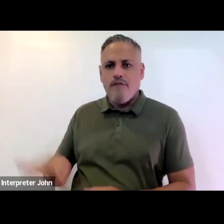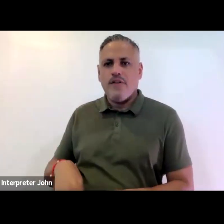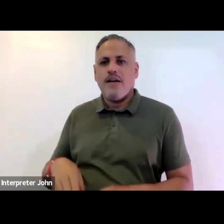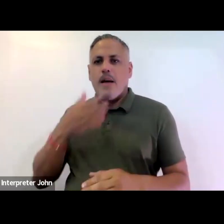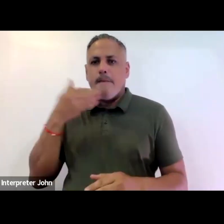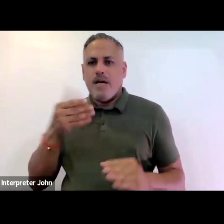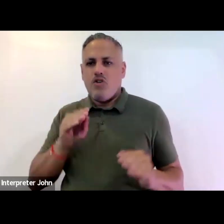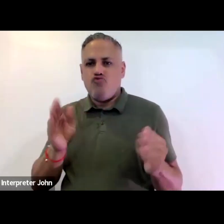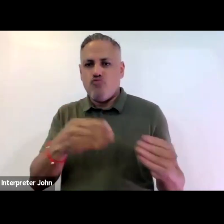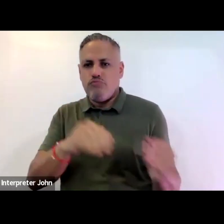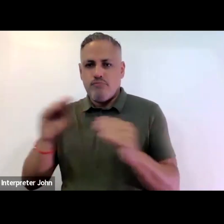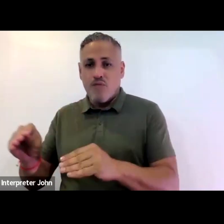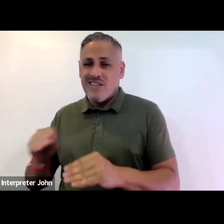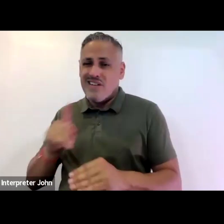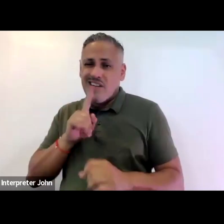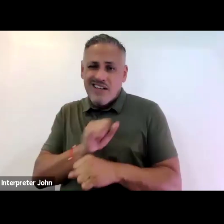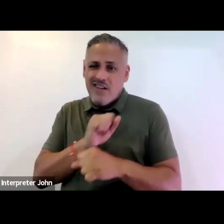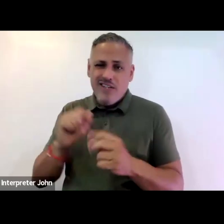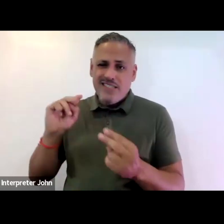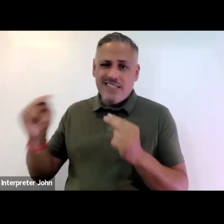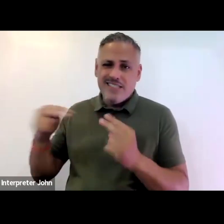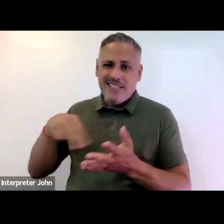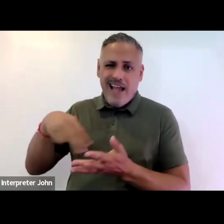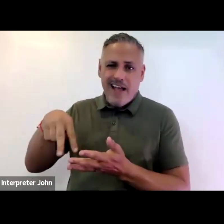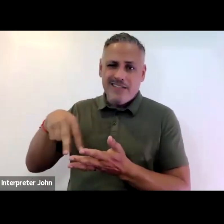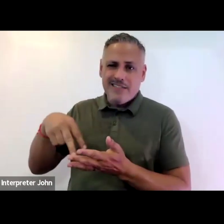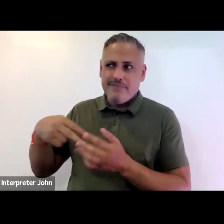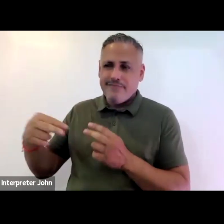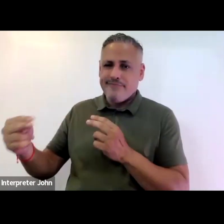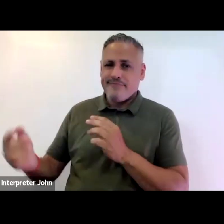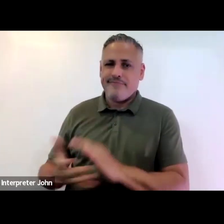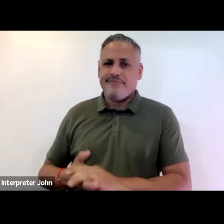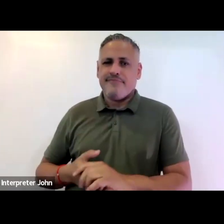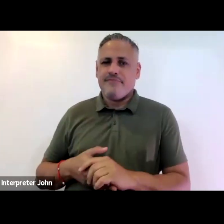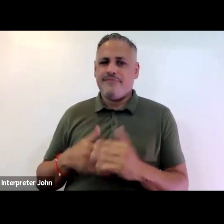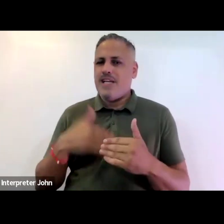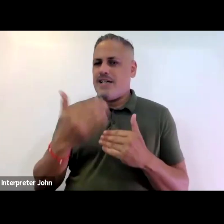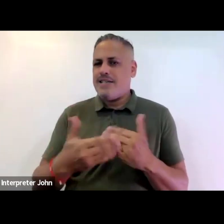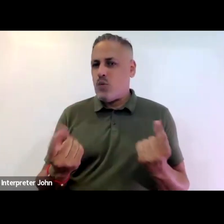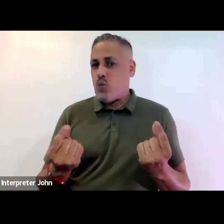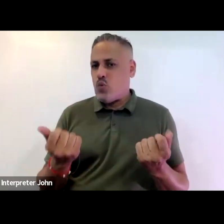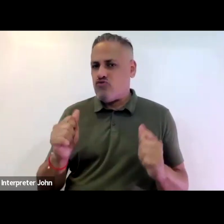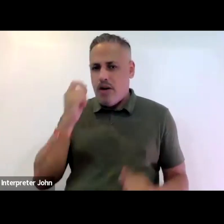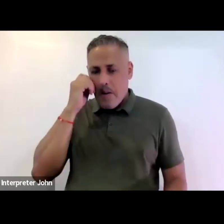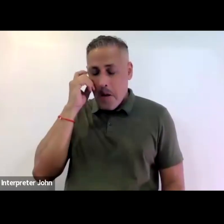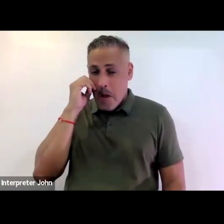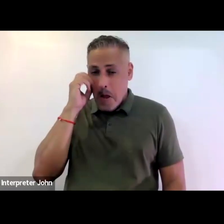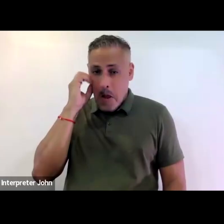It's literally just a dance, counter offer dance. Next thing that they may try to do is they may